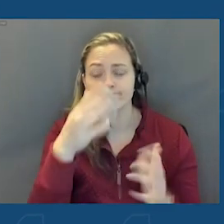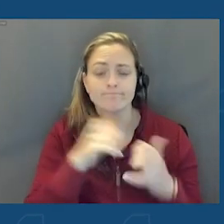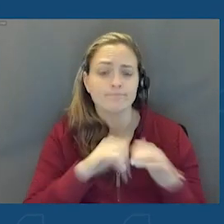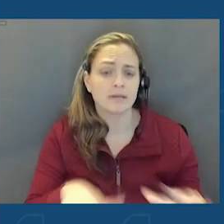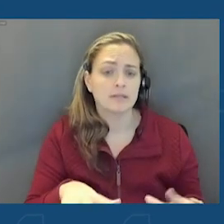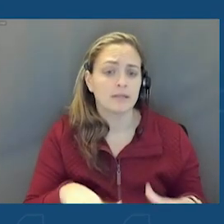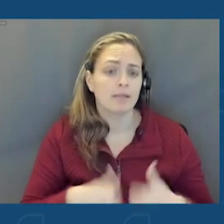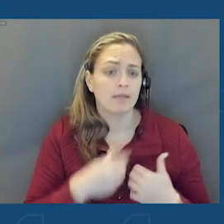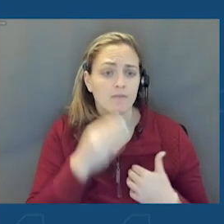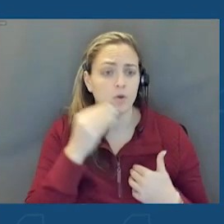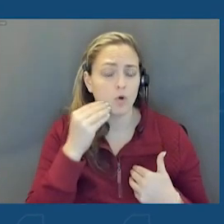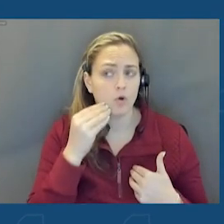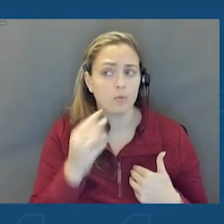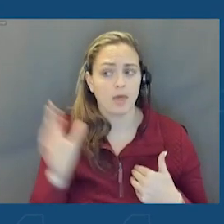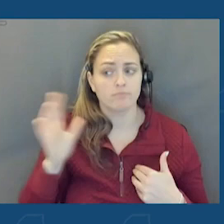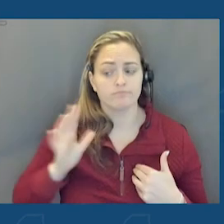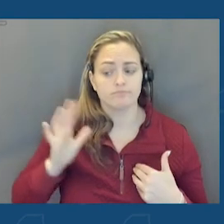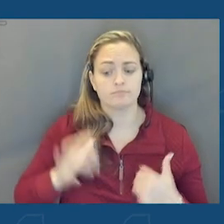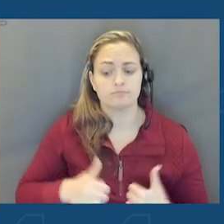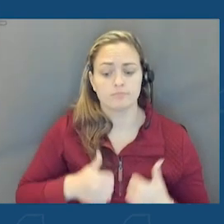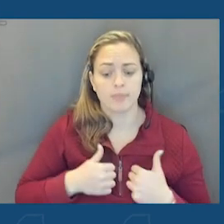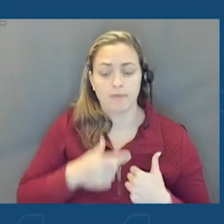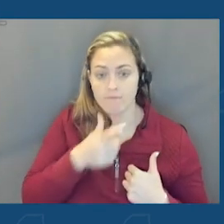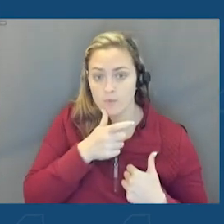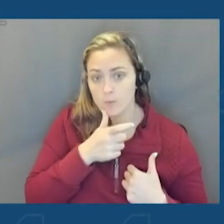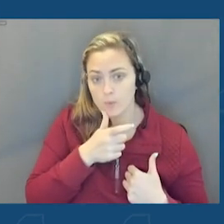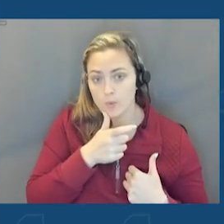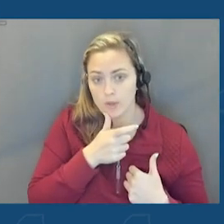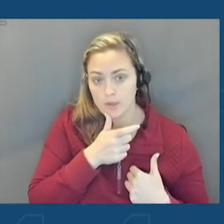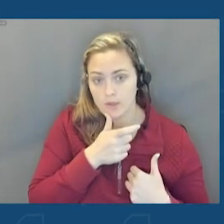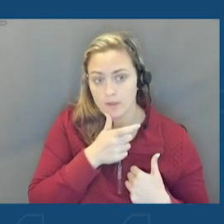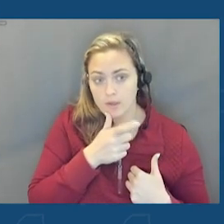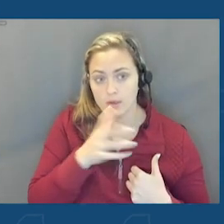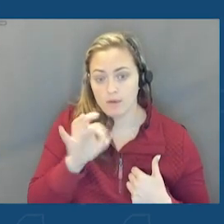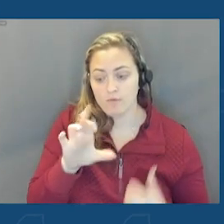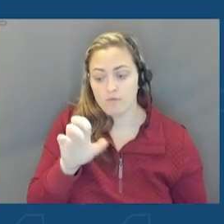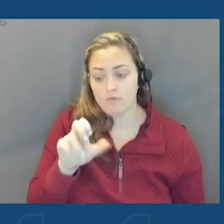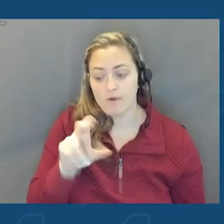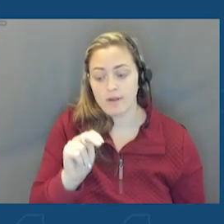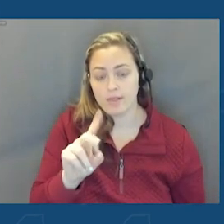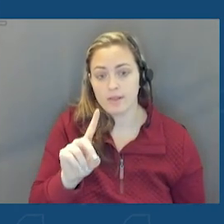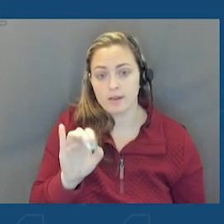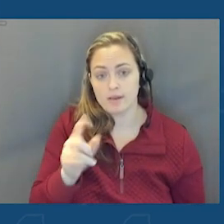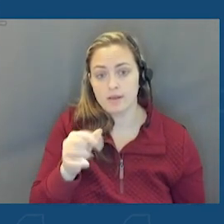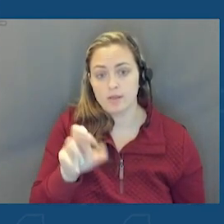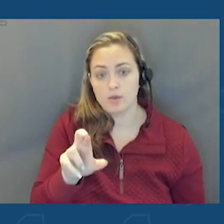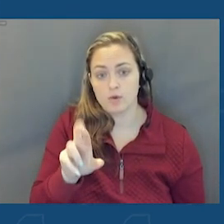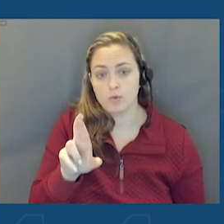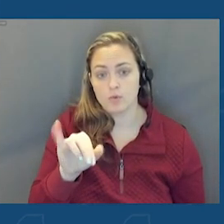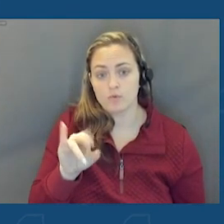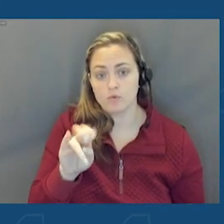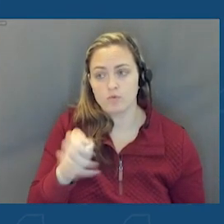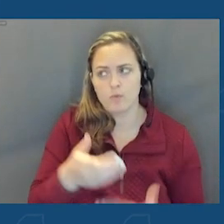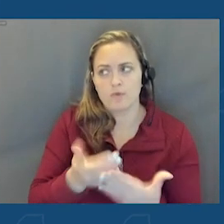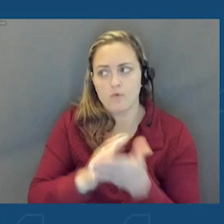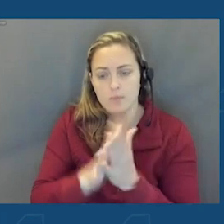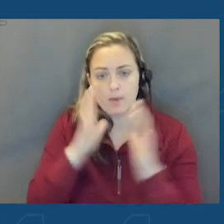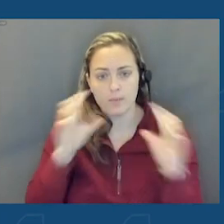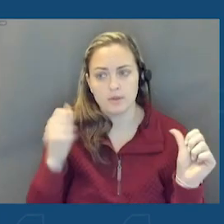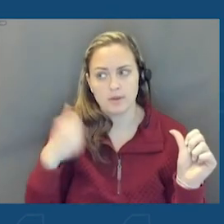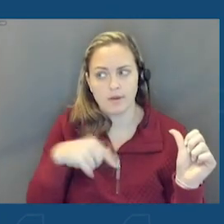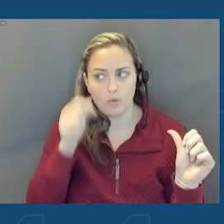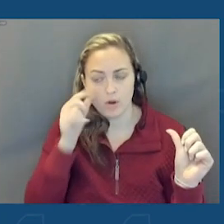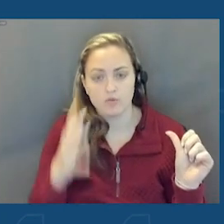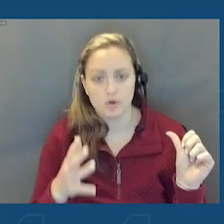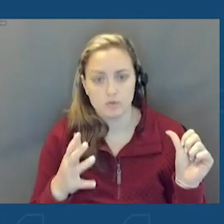once occupied by Franklin Delano Roosevelt before he became the President of the United States. He was our governor. He